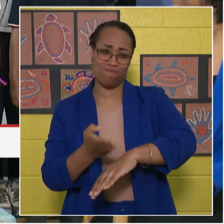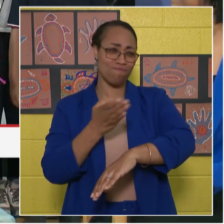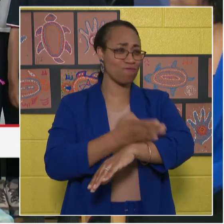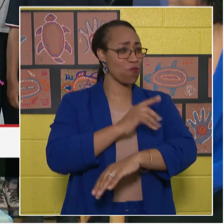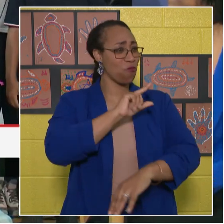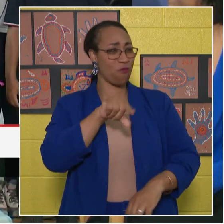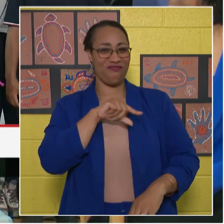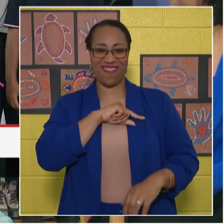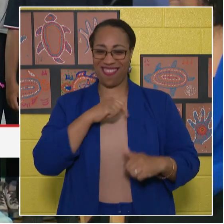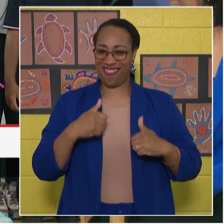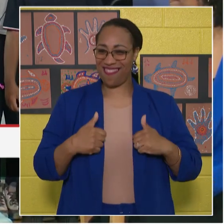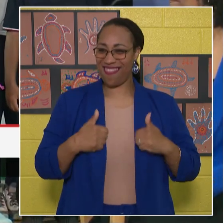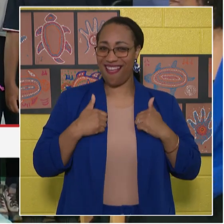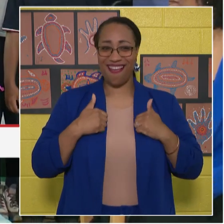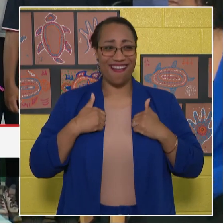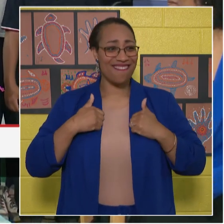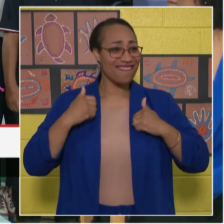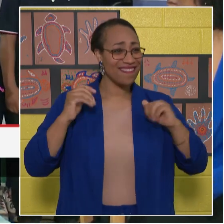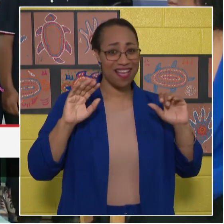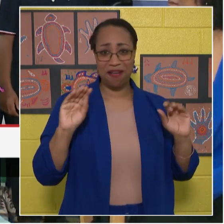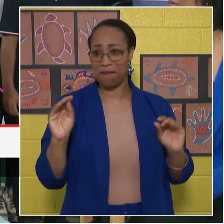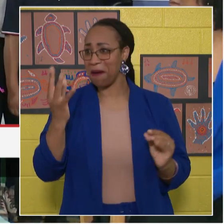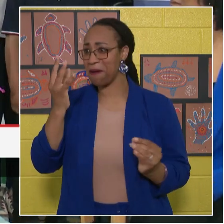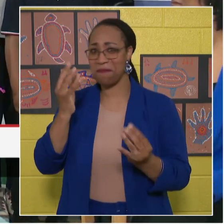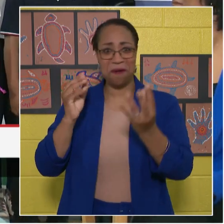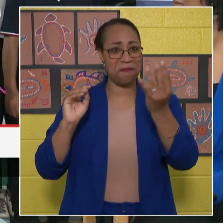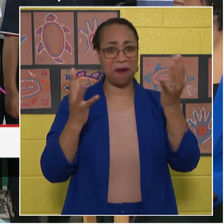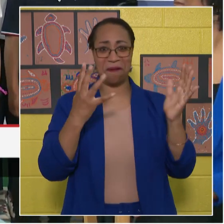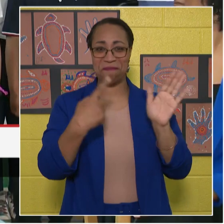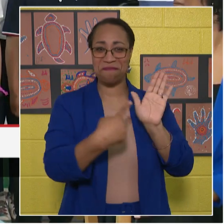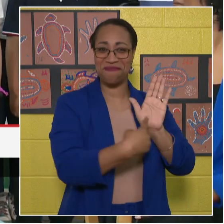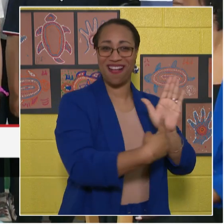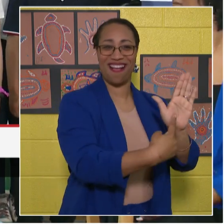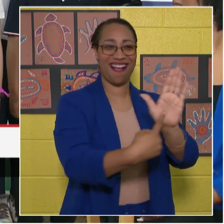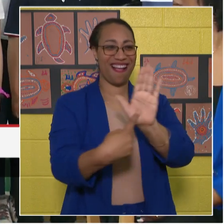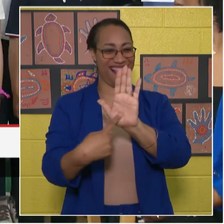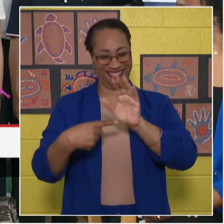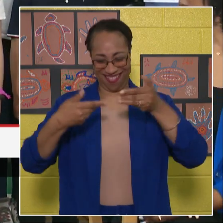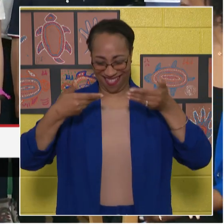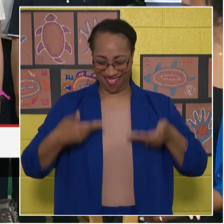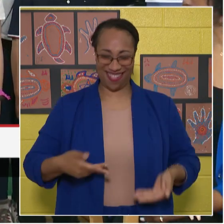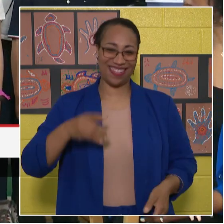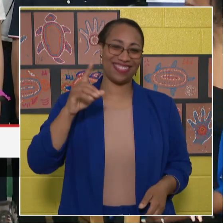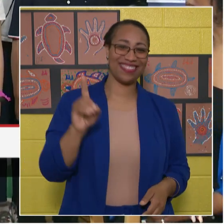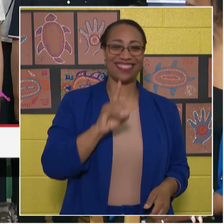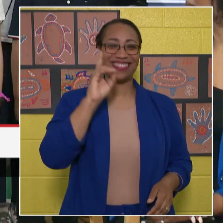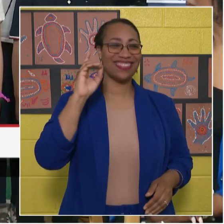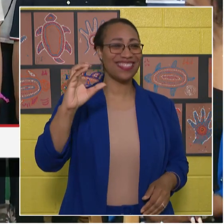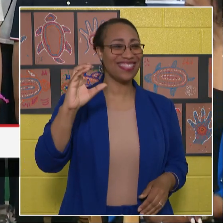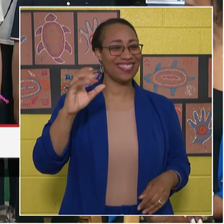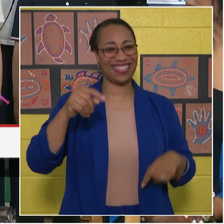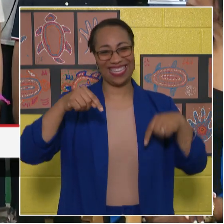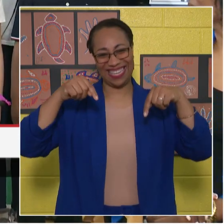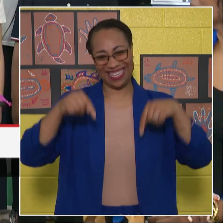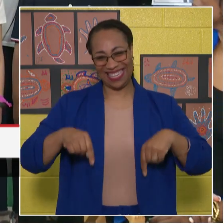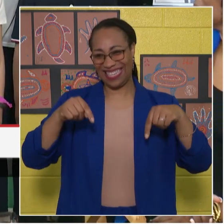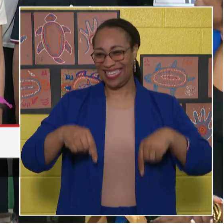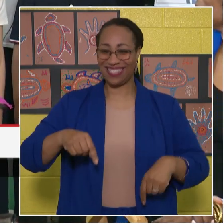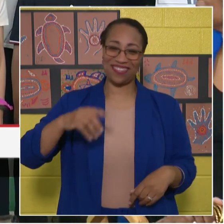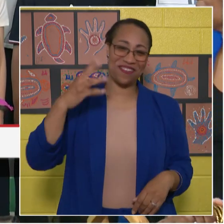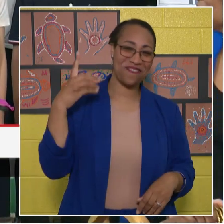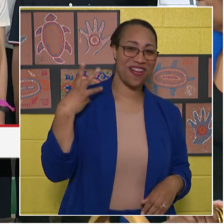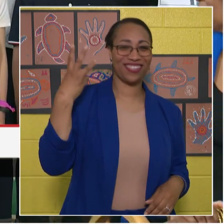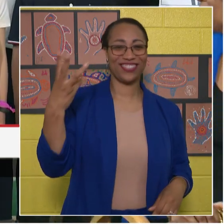living and be a model for the USA. This is